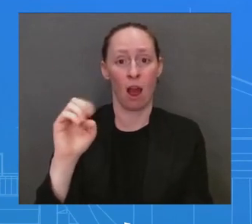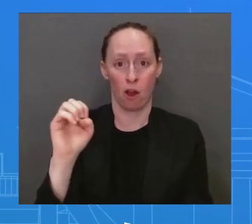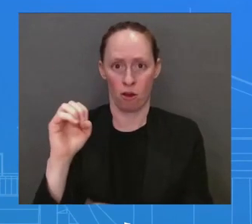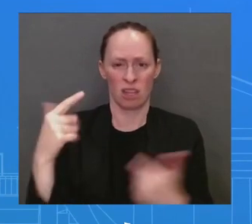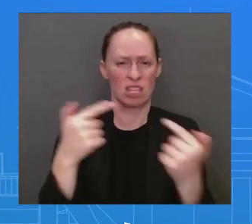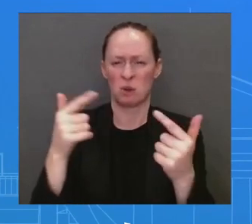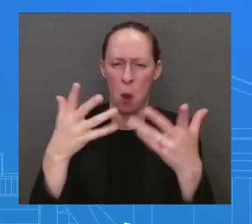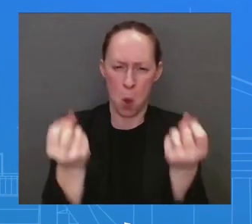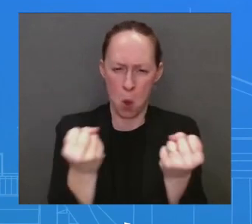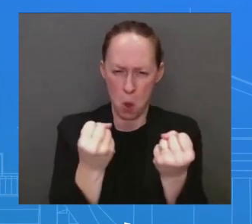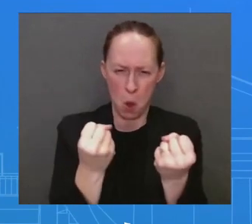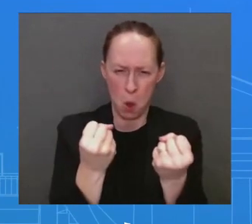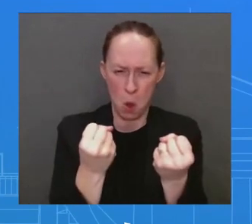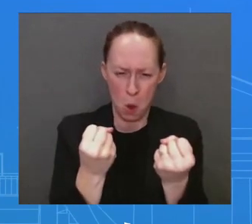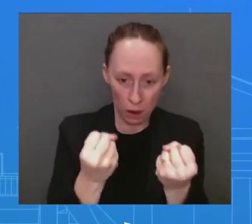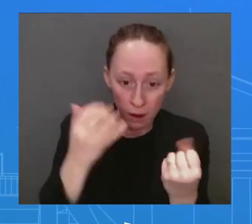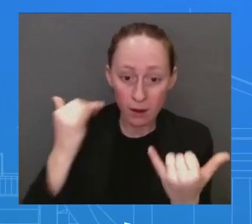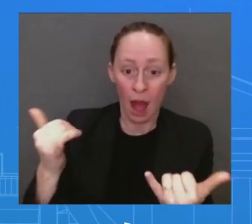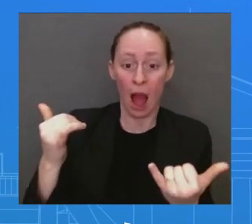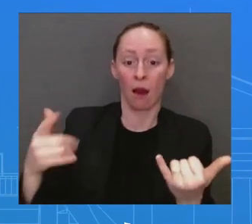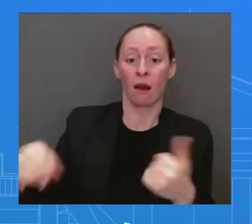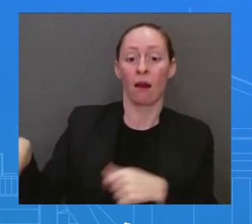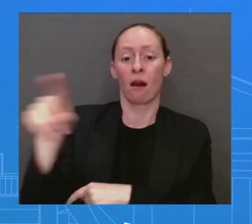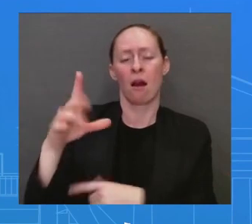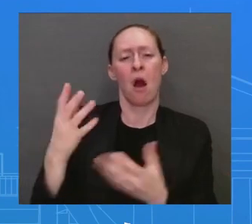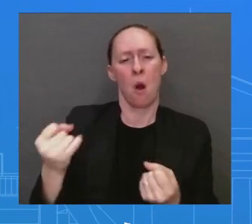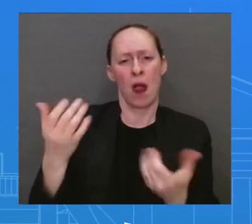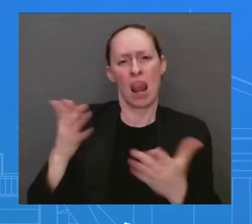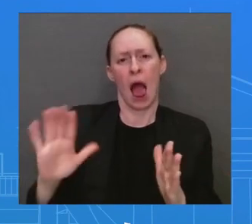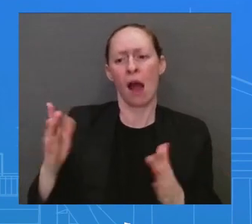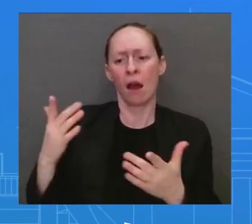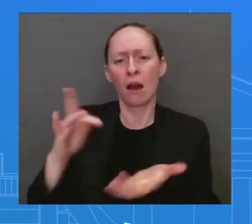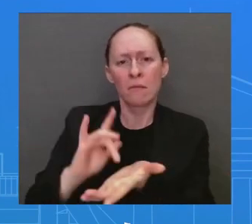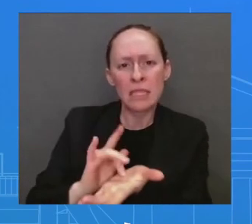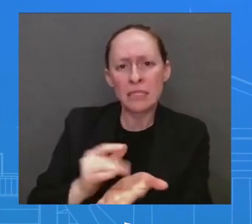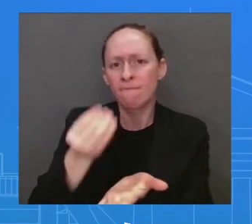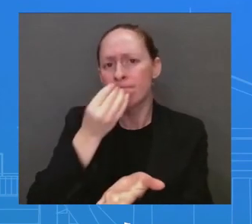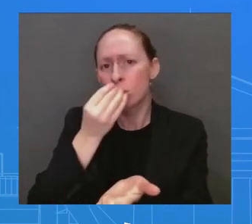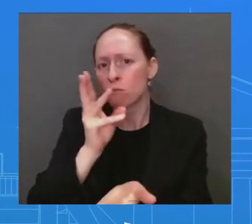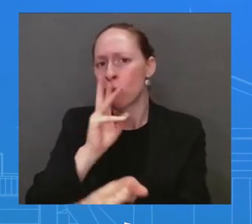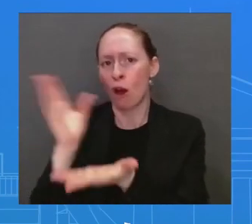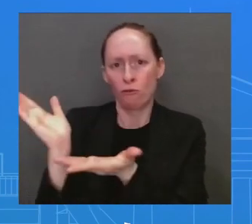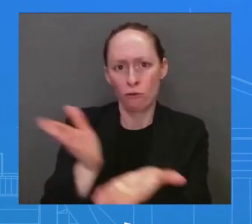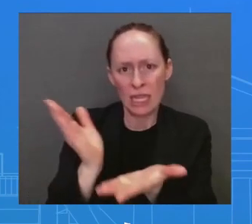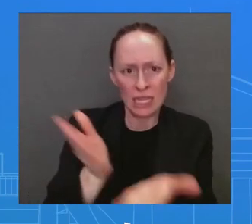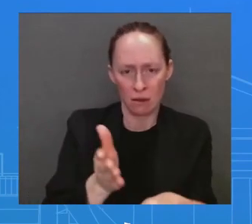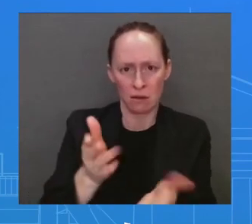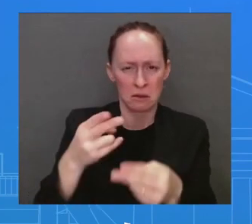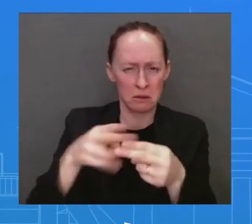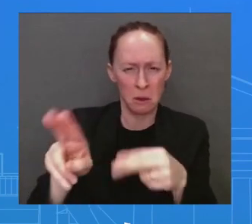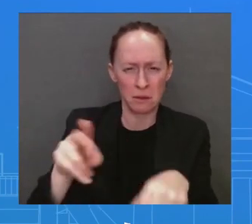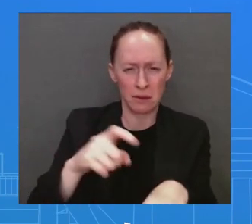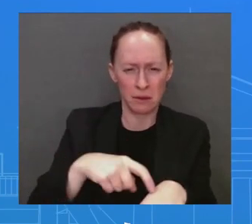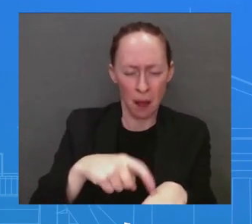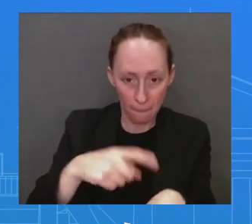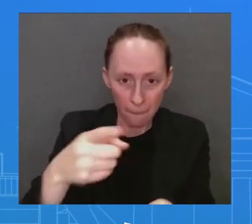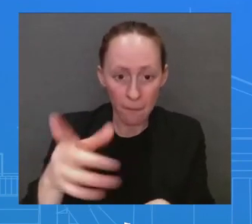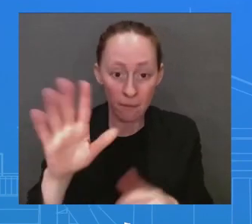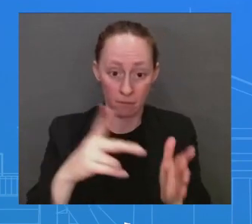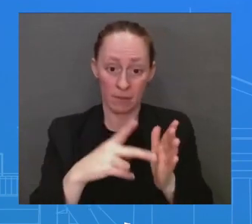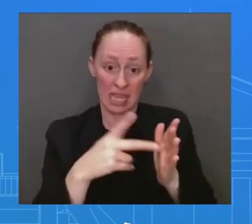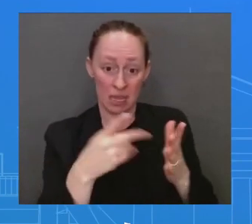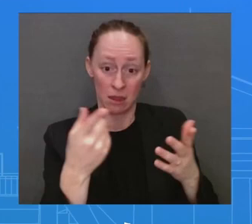a ceasefire, thinking that would be a victory for Hamas. But on the humanitarian pause, is it something that the U.S. is actively pursuing or